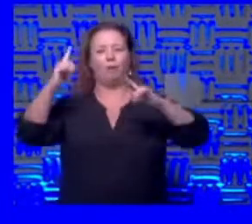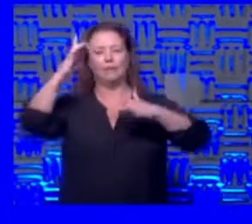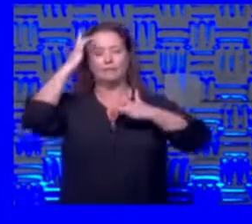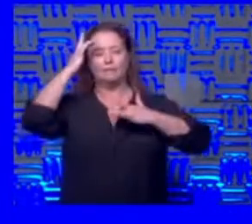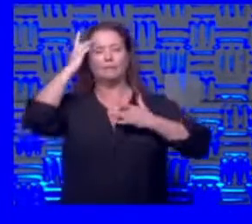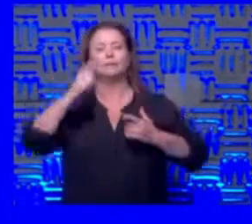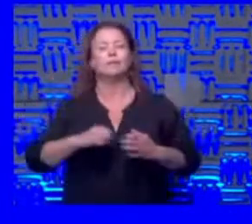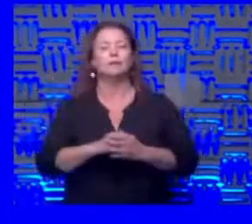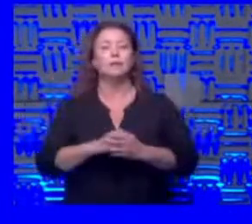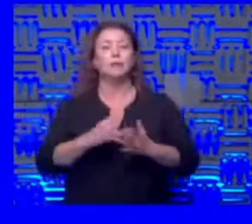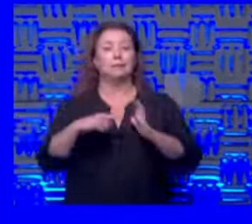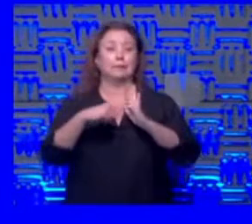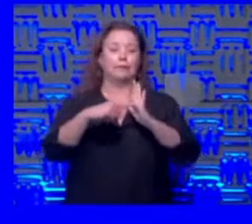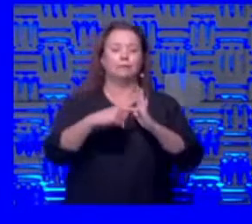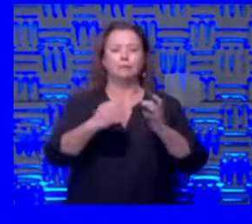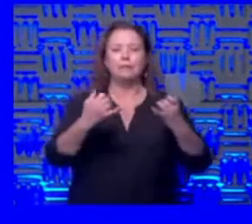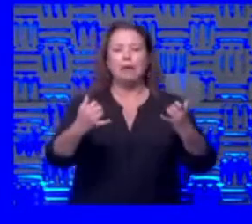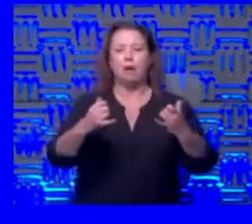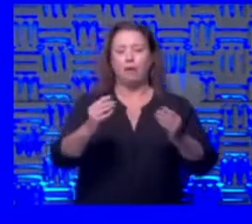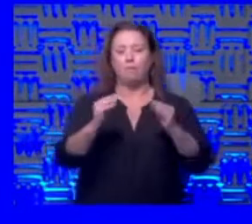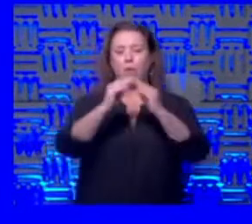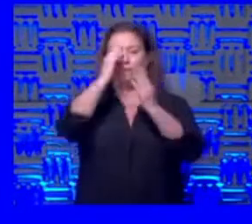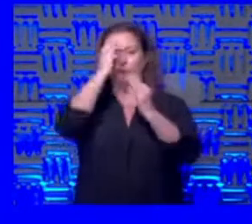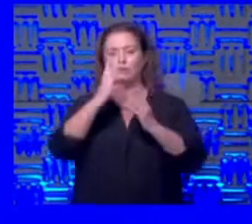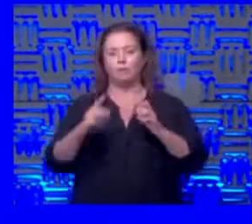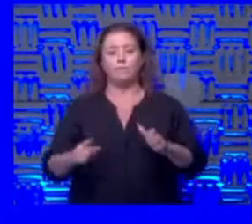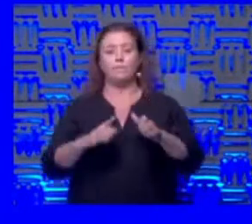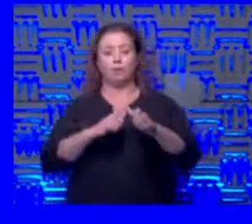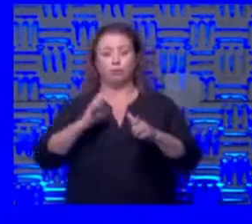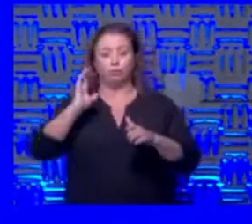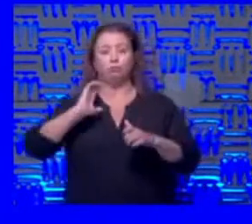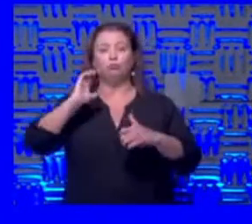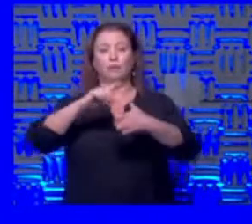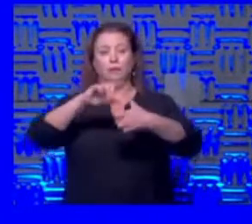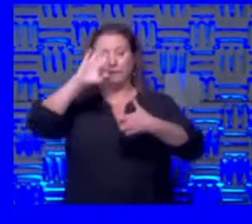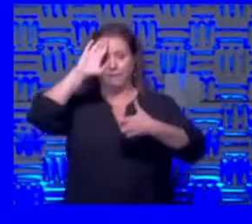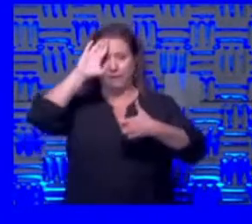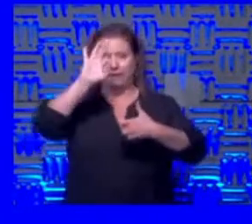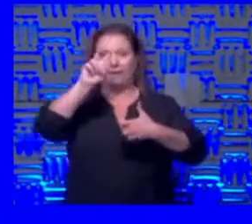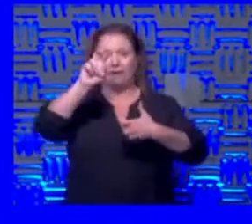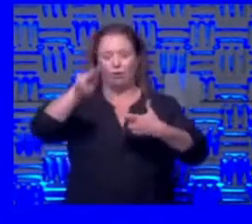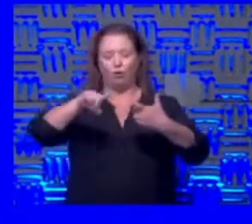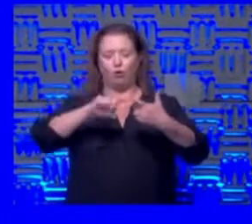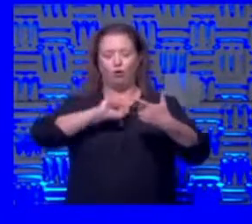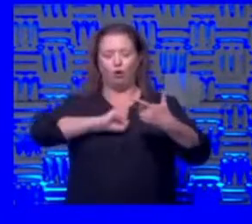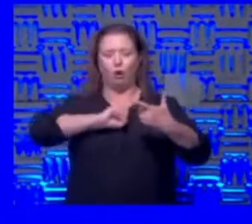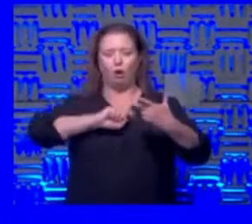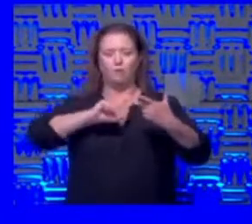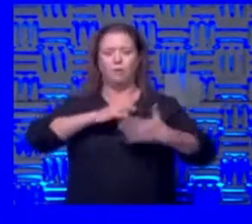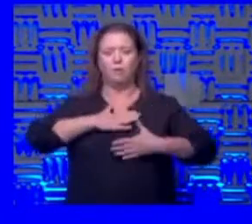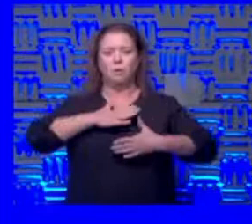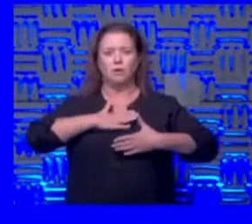have a lot more information now. So certainly, the initial symptoms, fever, cough, shortness of breath. Well, we find out now that,